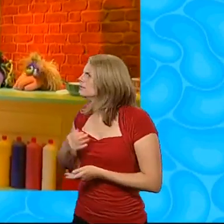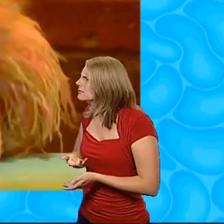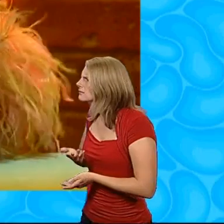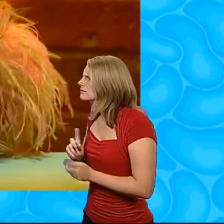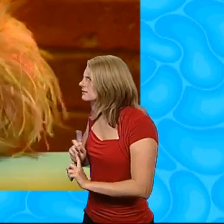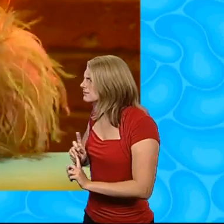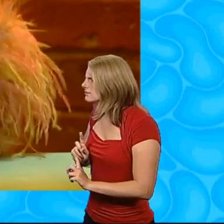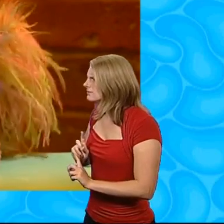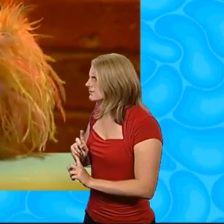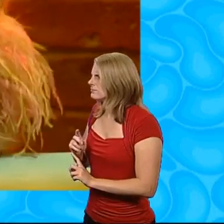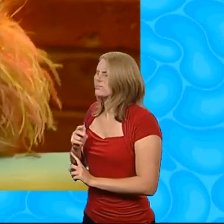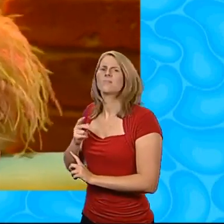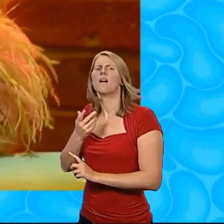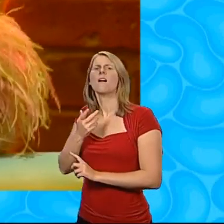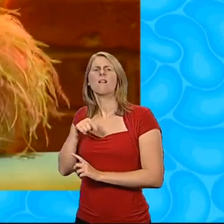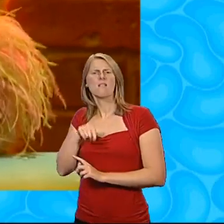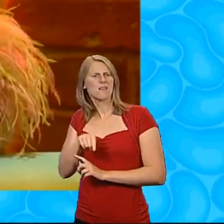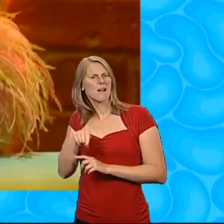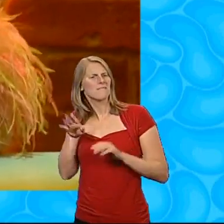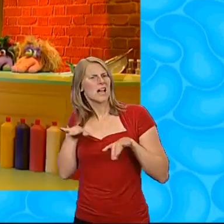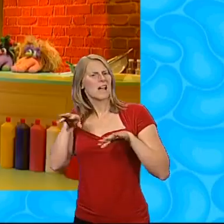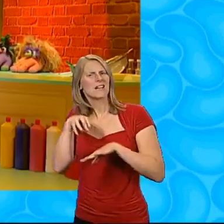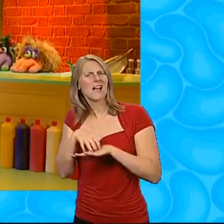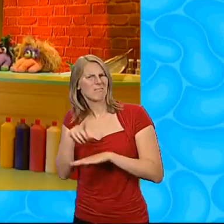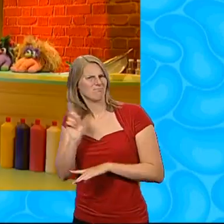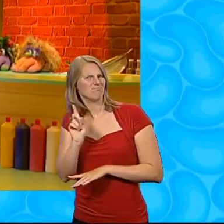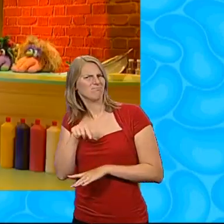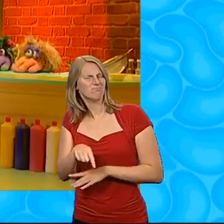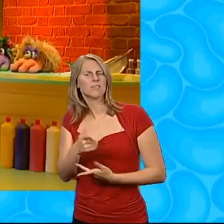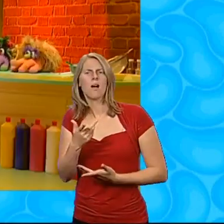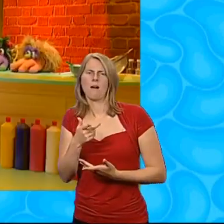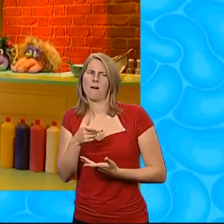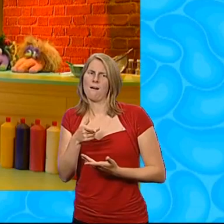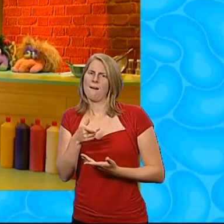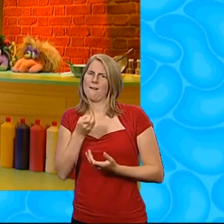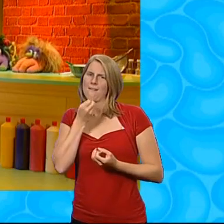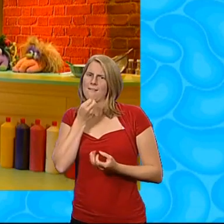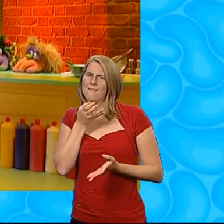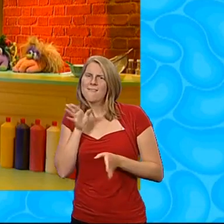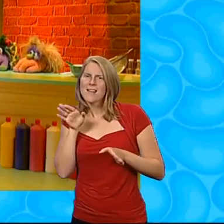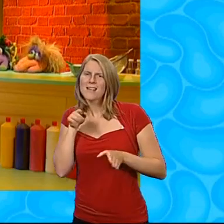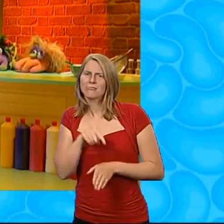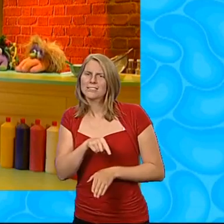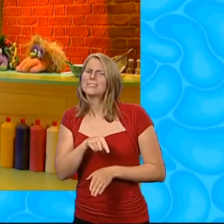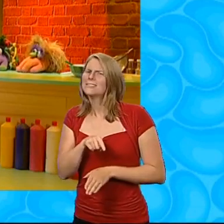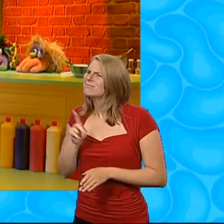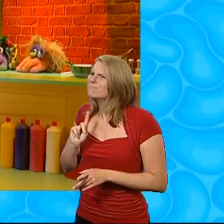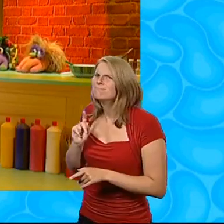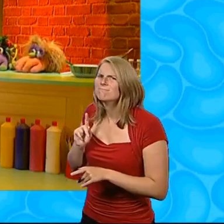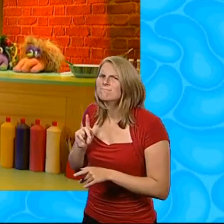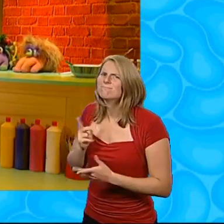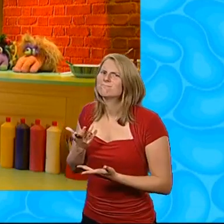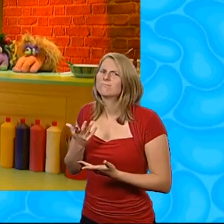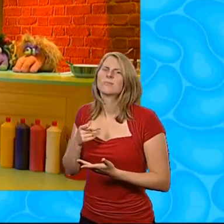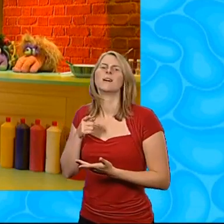Yes, Dib-Dab. Why are they called fairy cakes? What, these little beauties? Yeah. Well, it's all because of what you do with them, right?